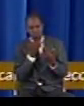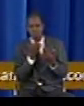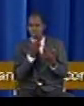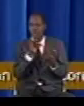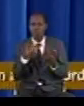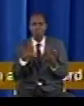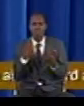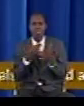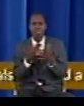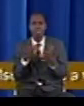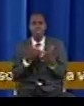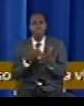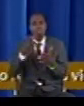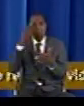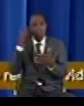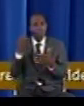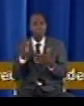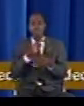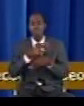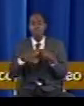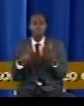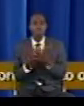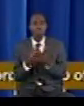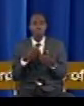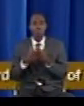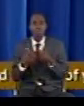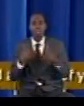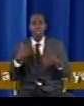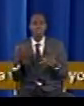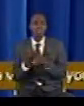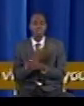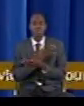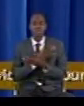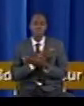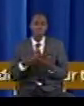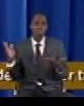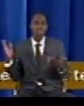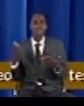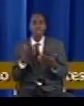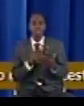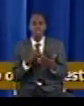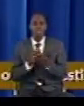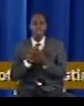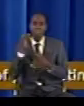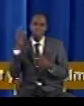thing had become straightened. And that was the end of that growth up till today. Praise ye the